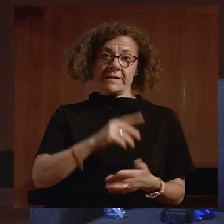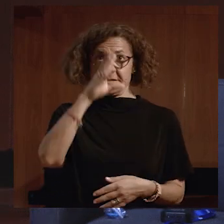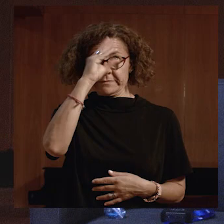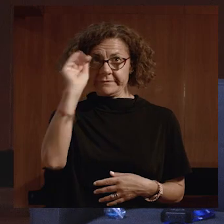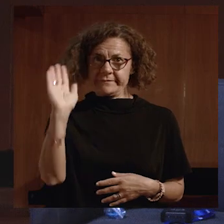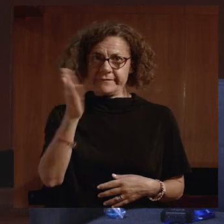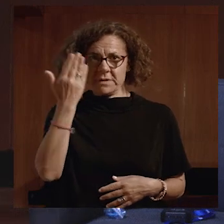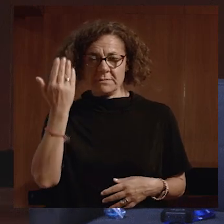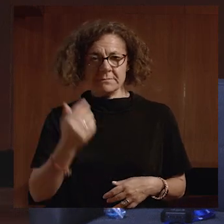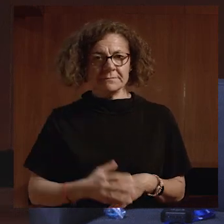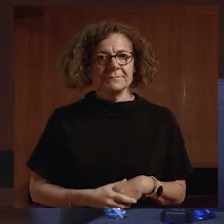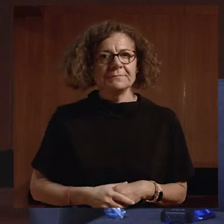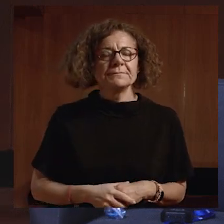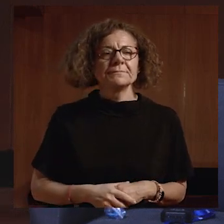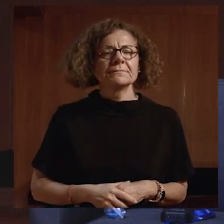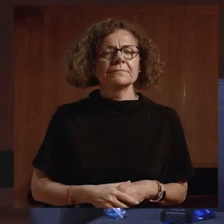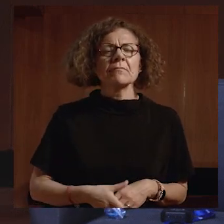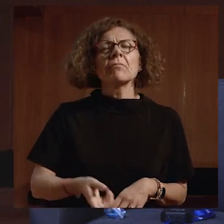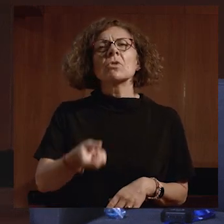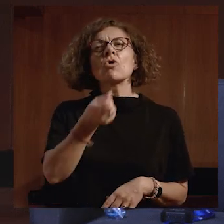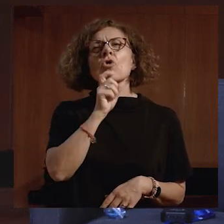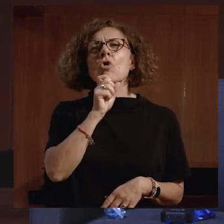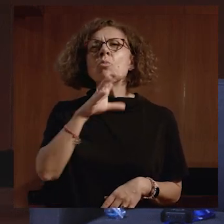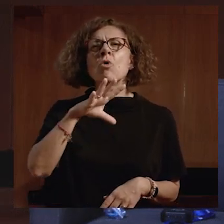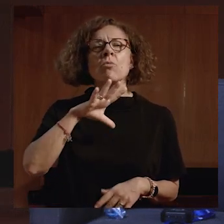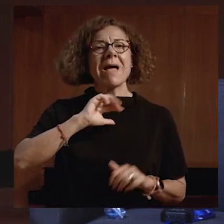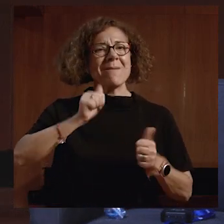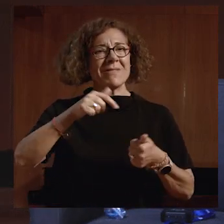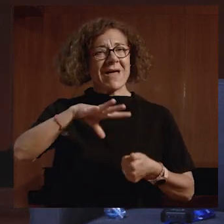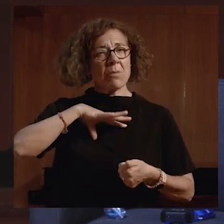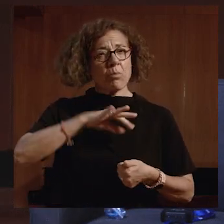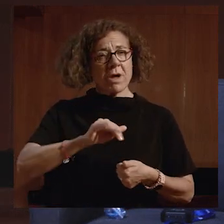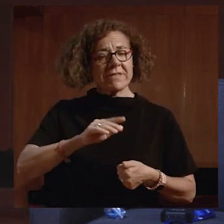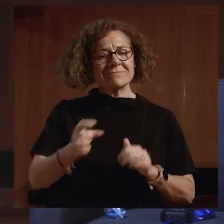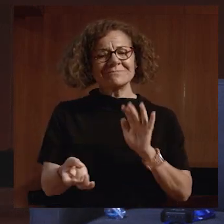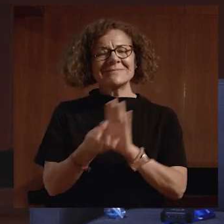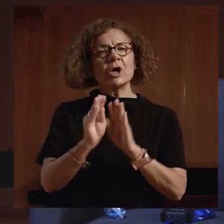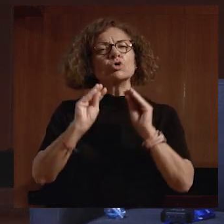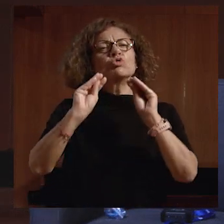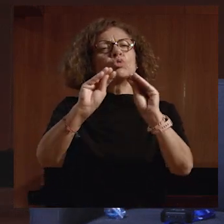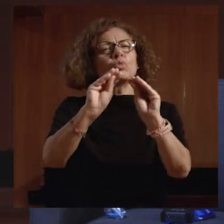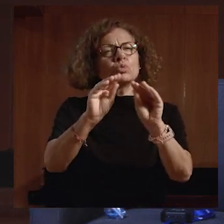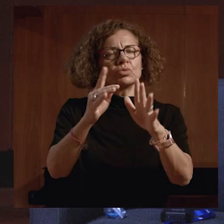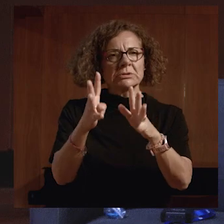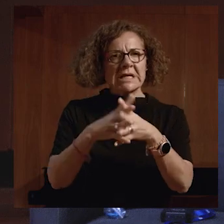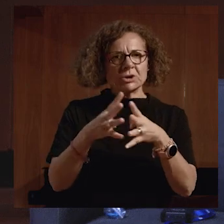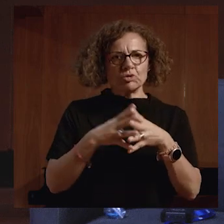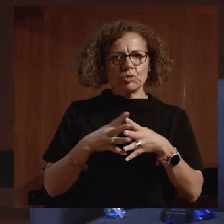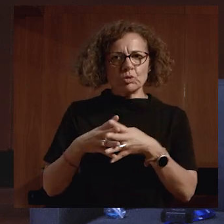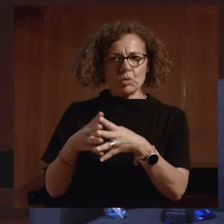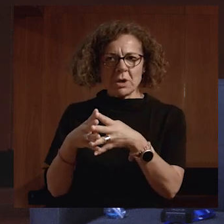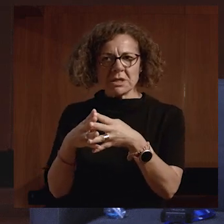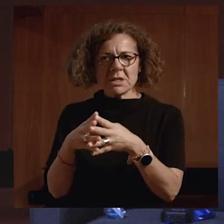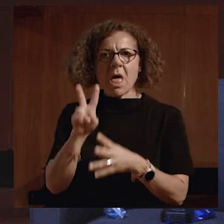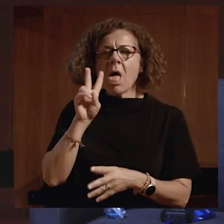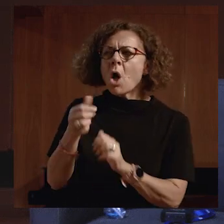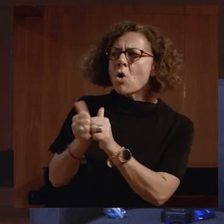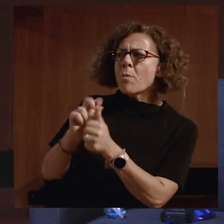How can you start to build your own structures, looking outside at what others are doing in a very healthy, inquisitive